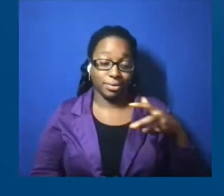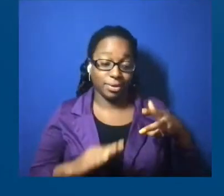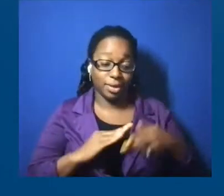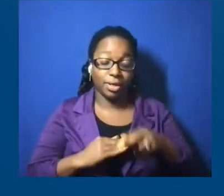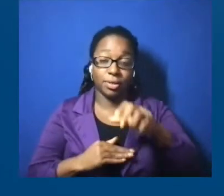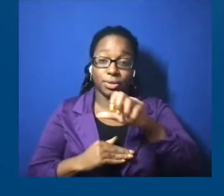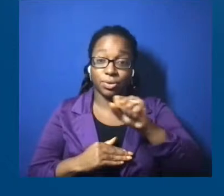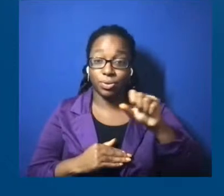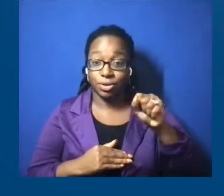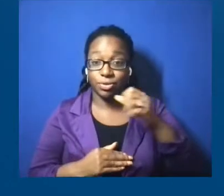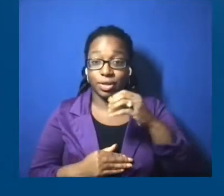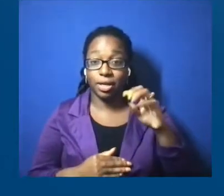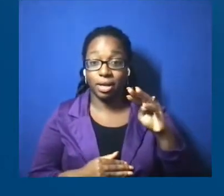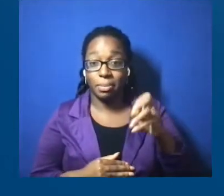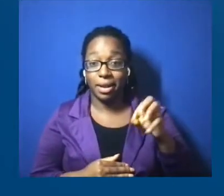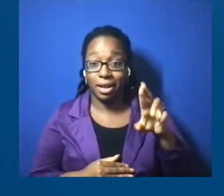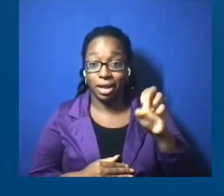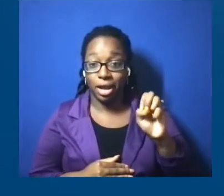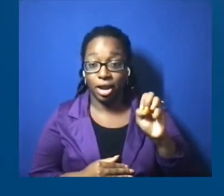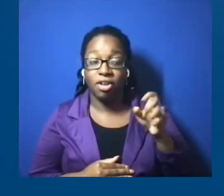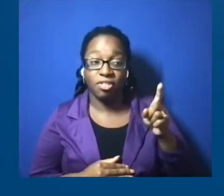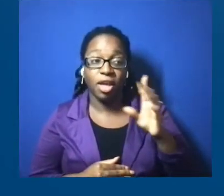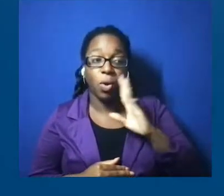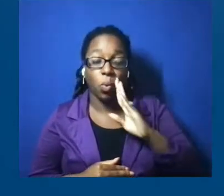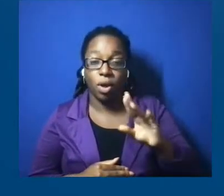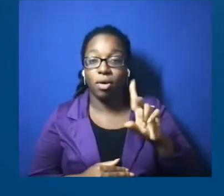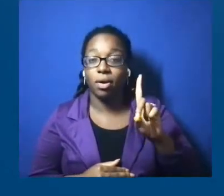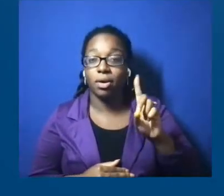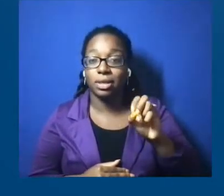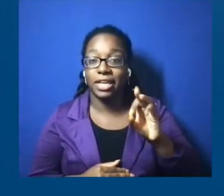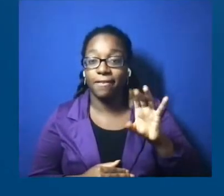threatening to default on the federal debt.